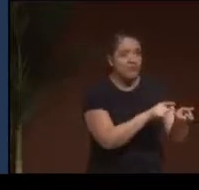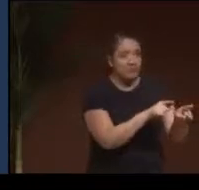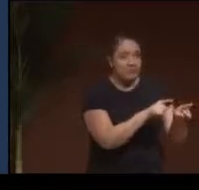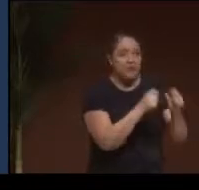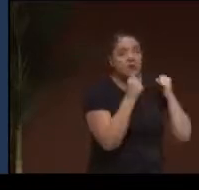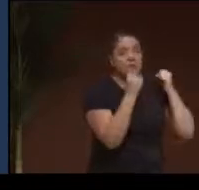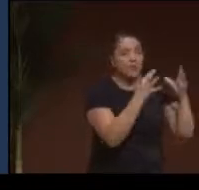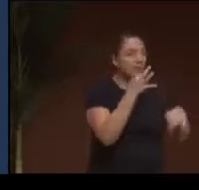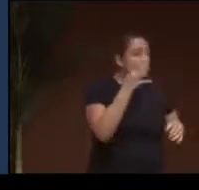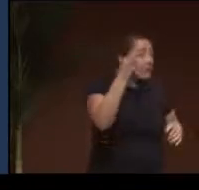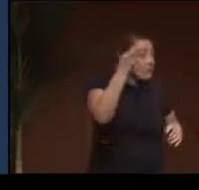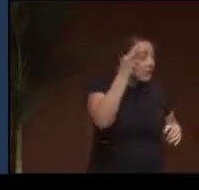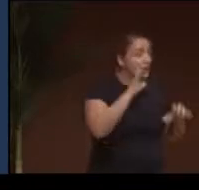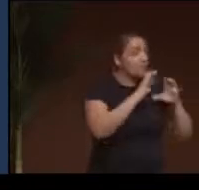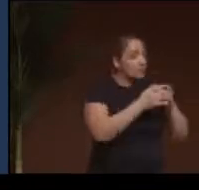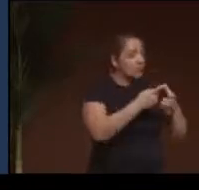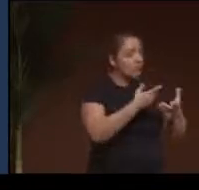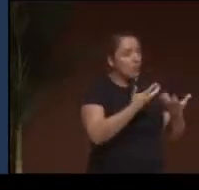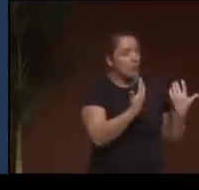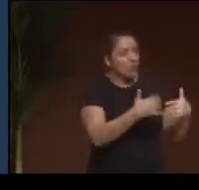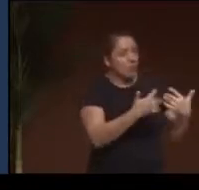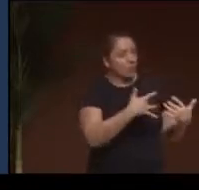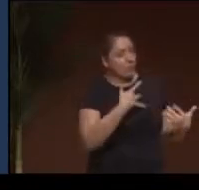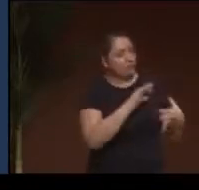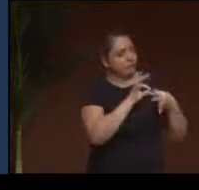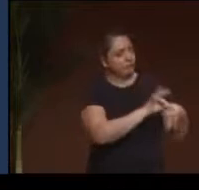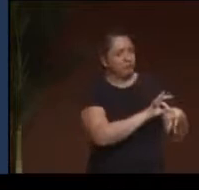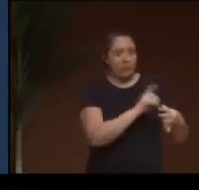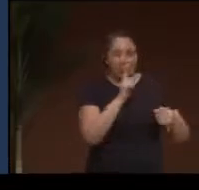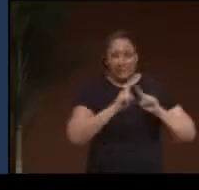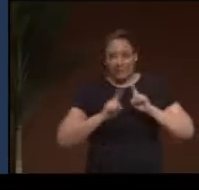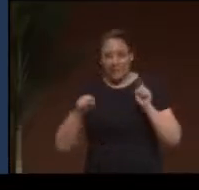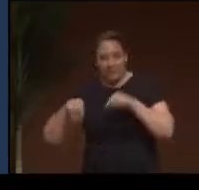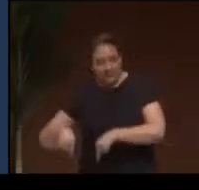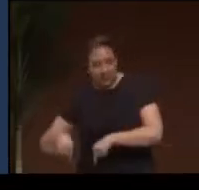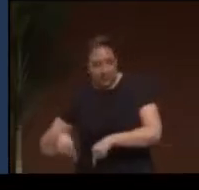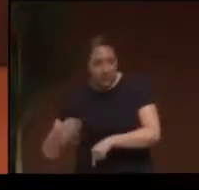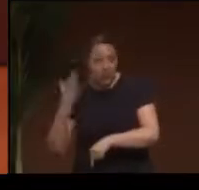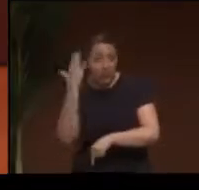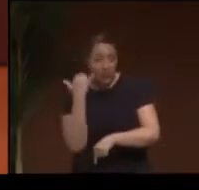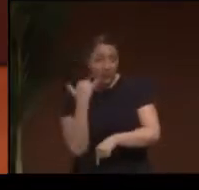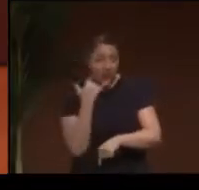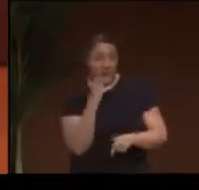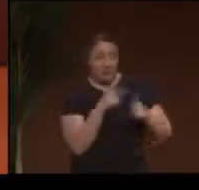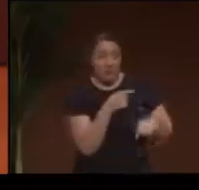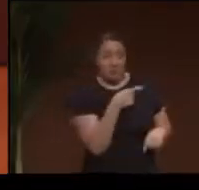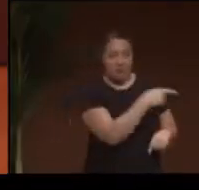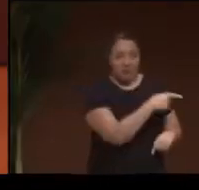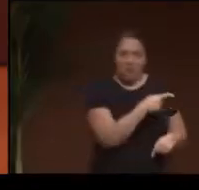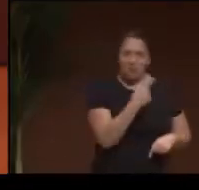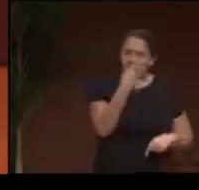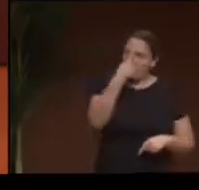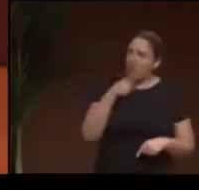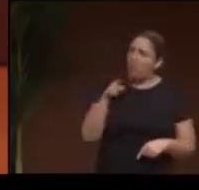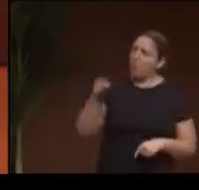of Native people out there, which is so different from here, because out there people just took me as Indio, whereas out here it was